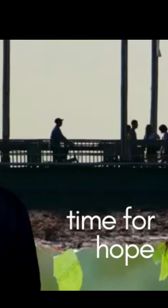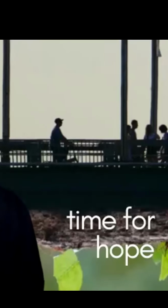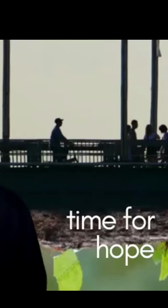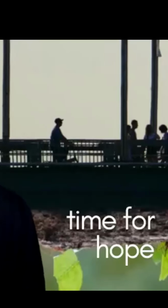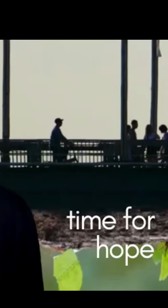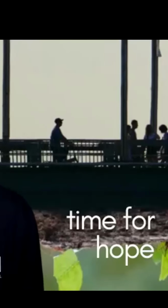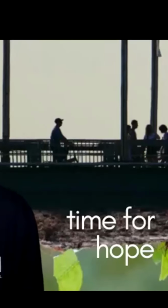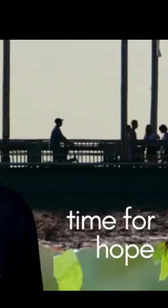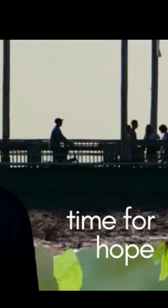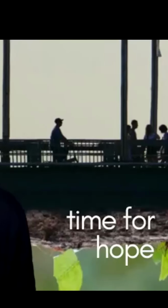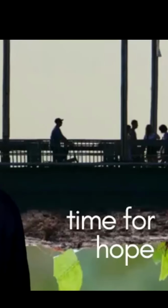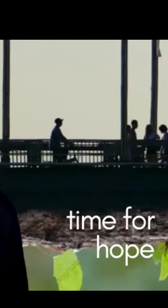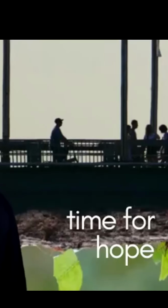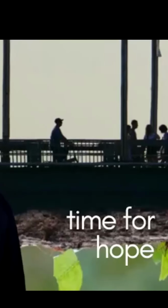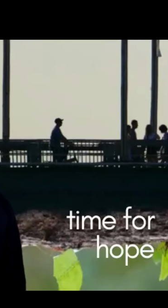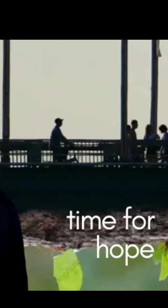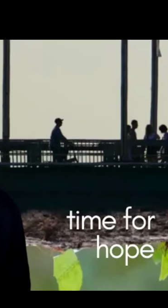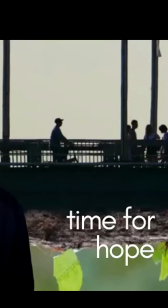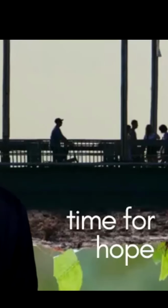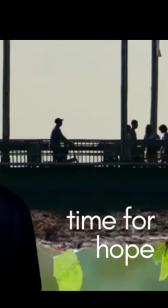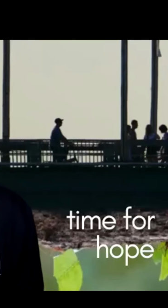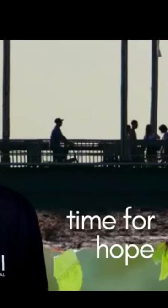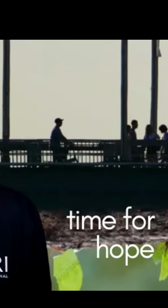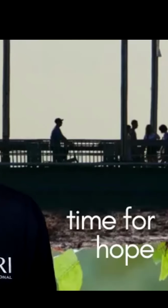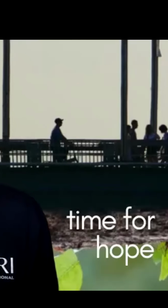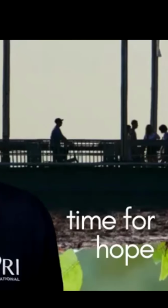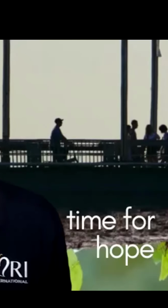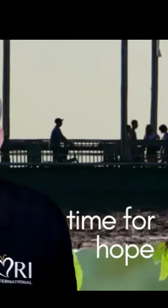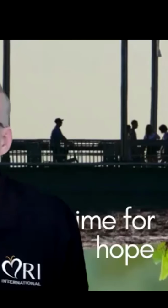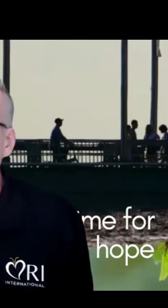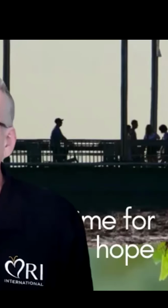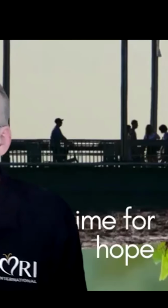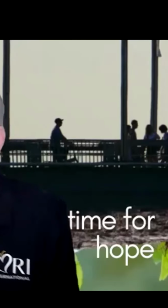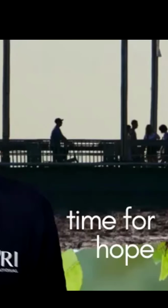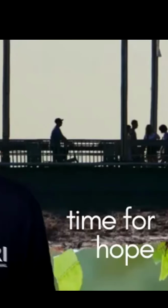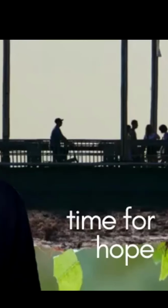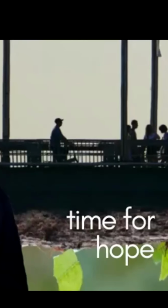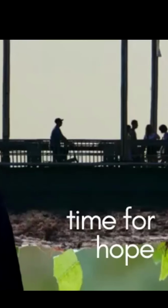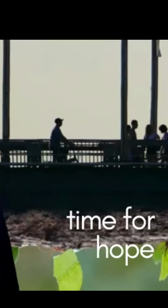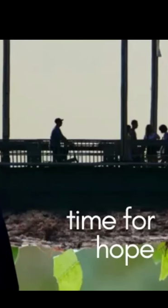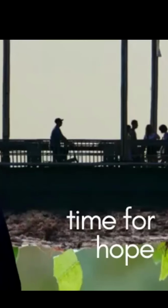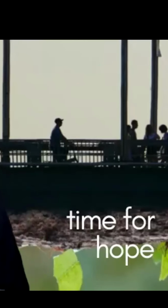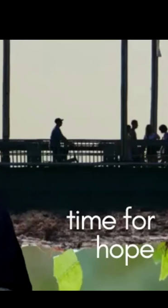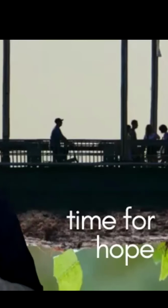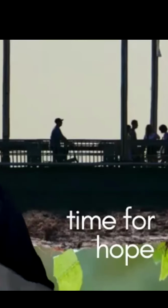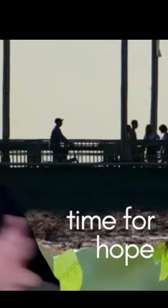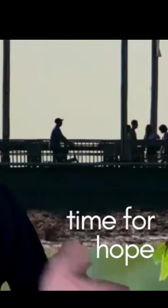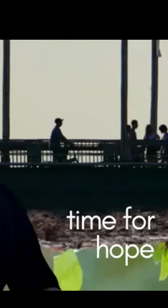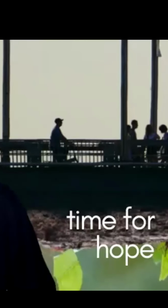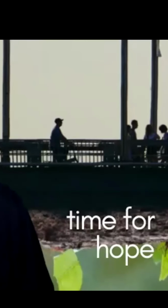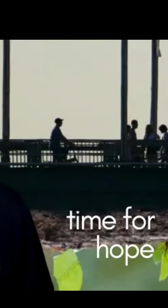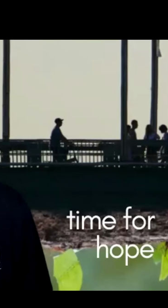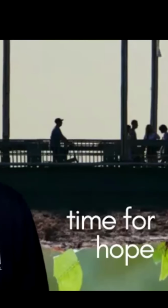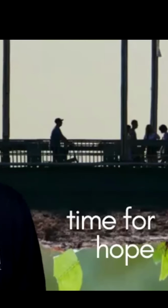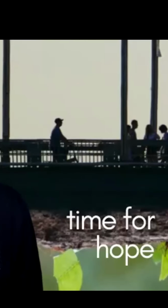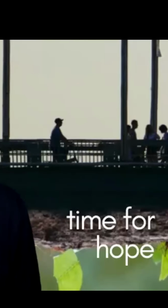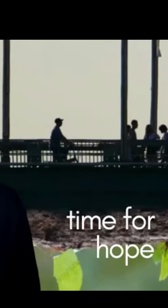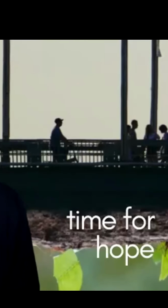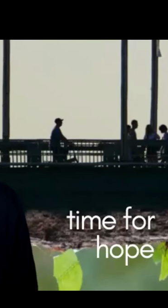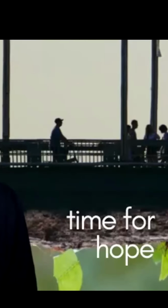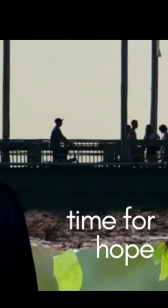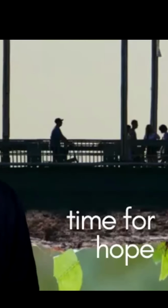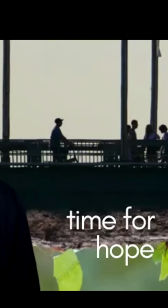helps prevent relapse and ensures that individuals can receive the necessary support along the full continuum of their recovery